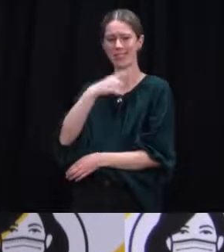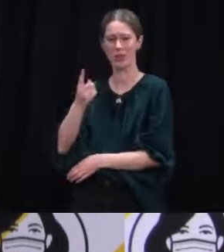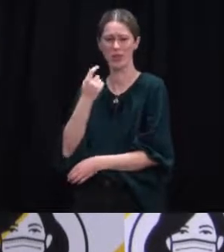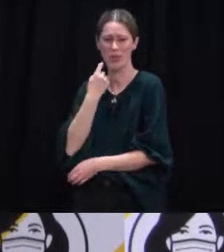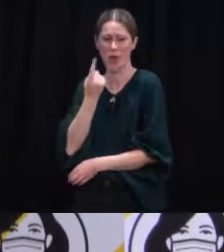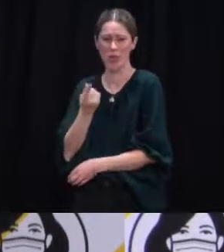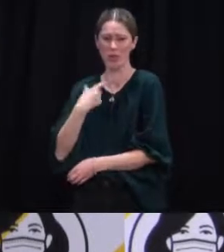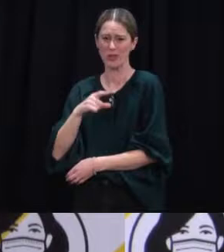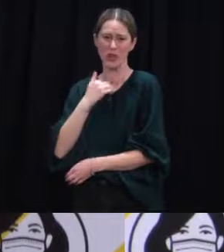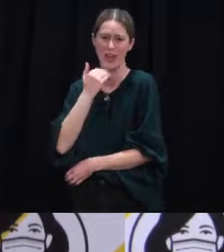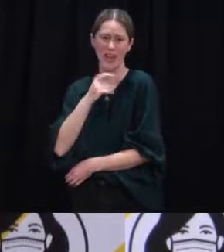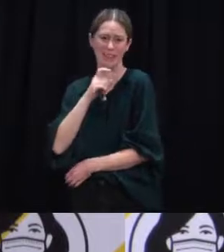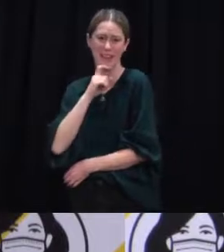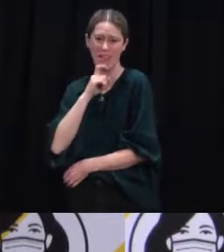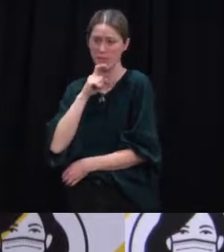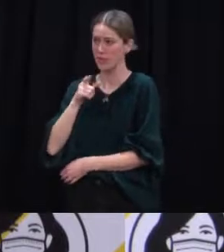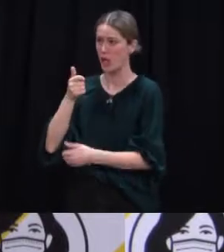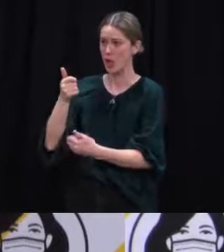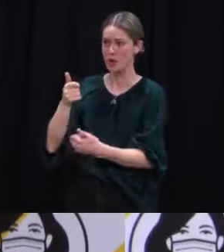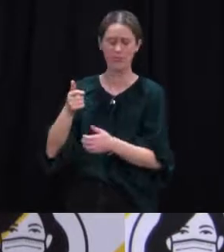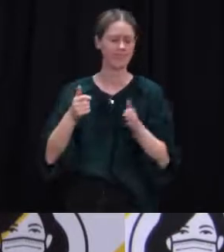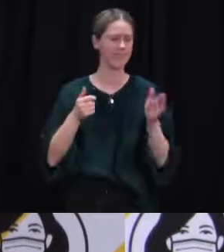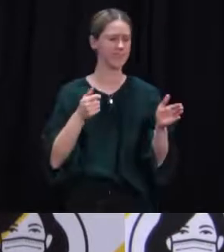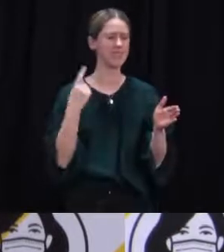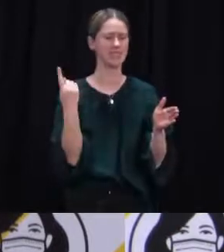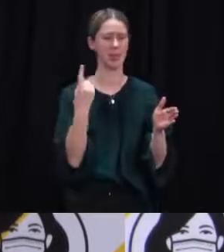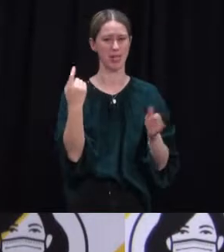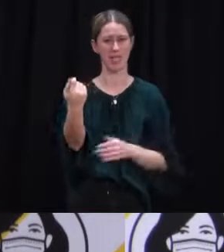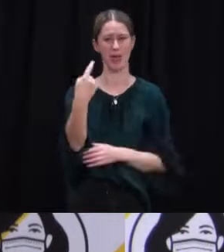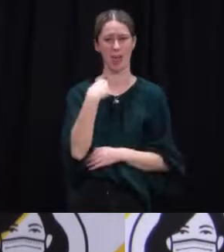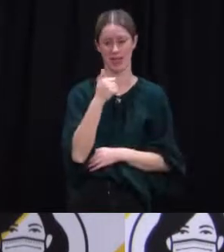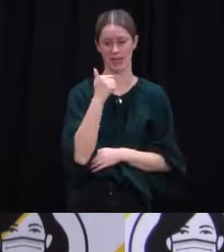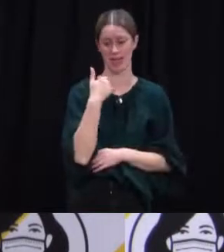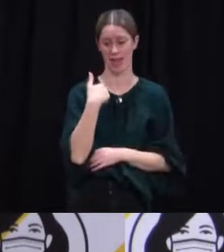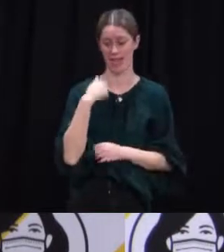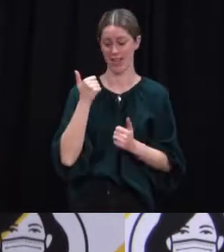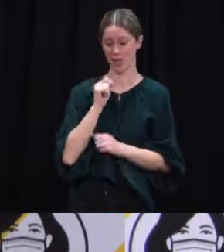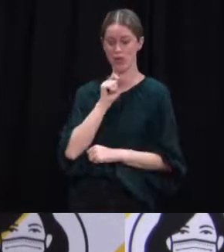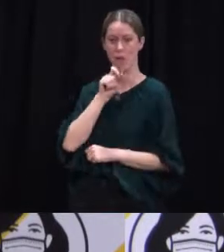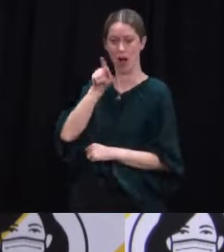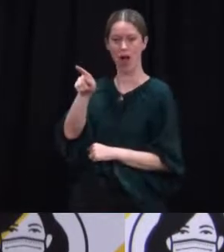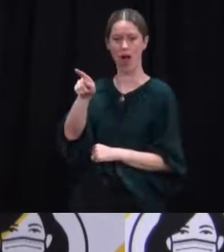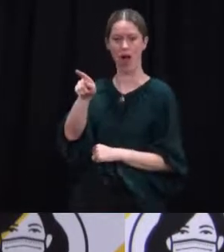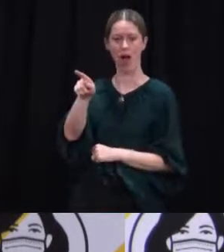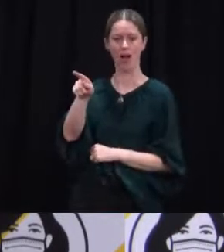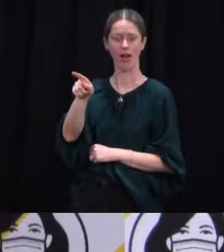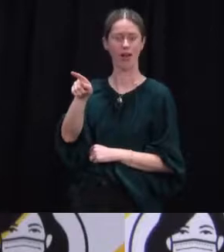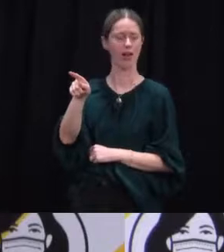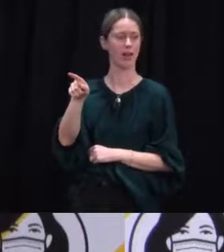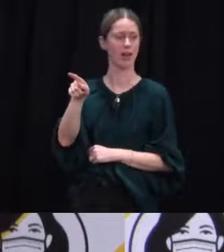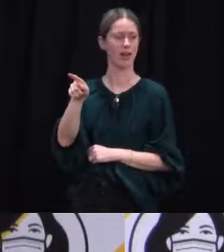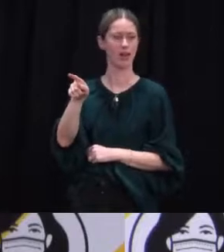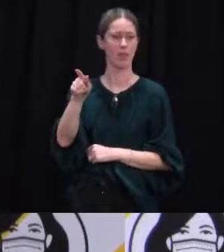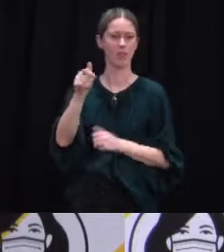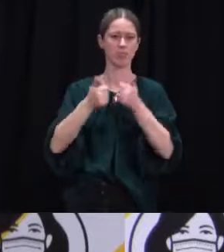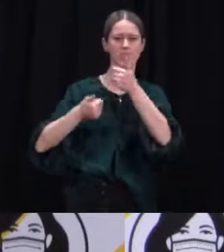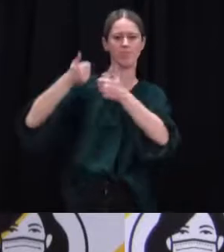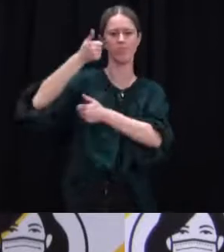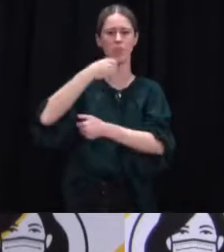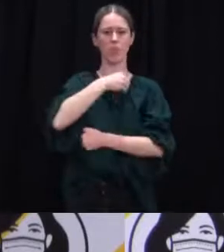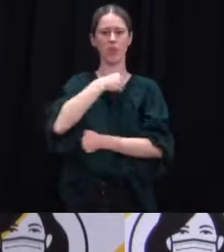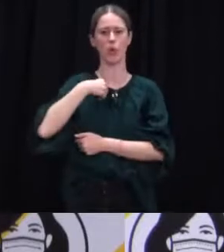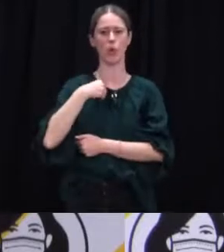the DHB doesn't have enough nursing resources. Is that good enough? Yes, so a person emailed me yesterday about this,